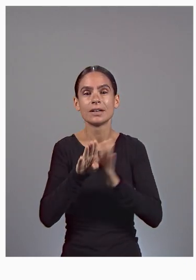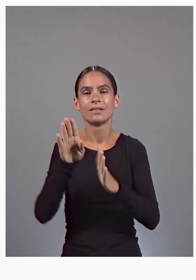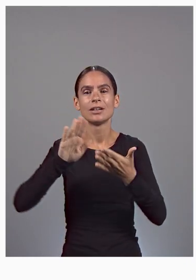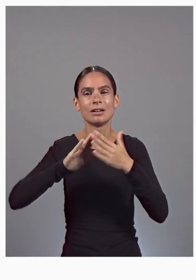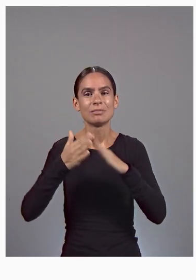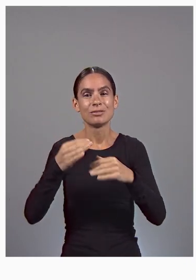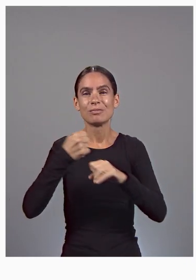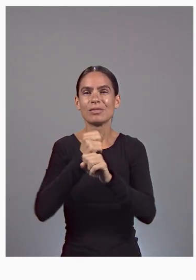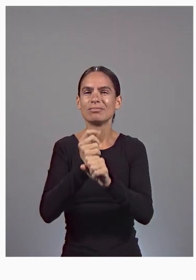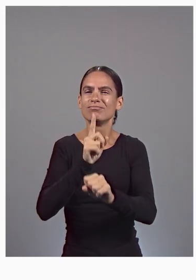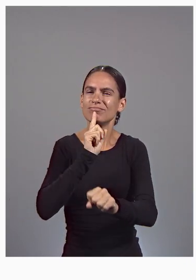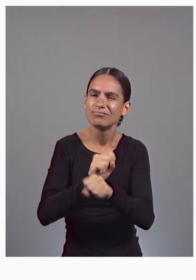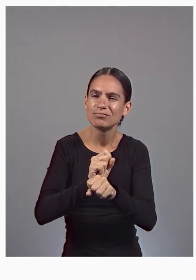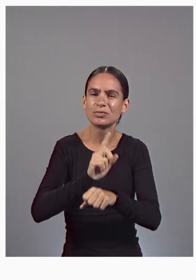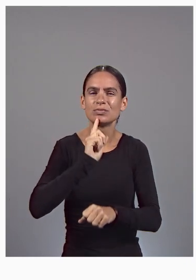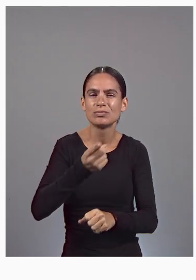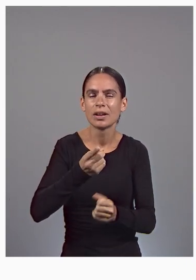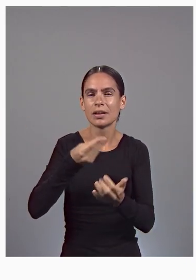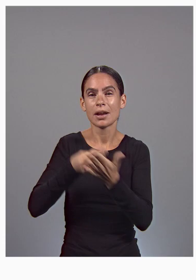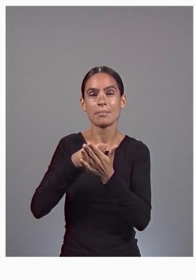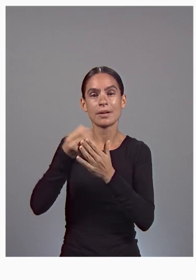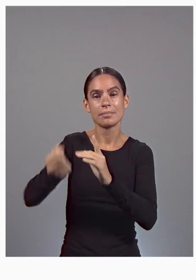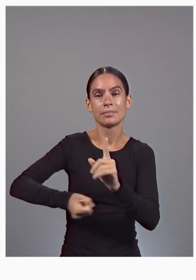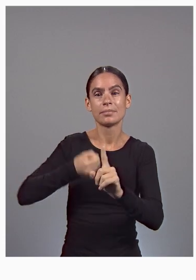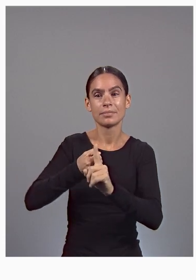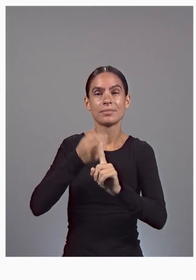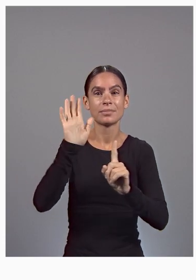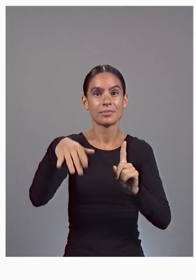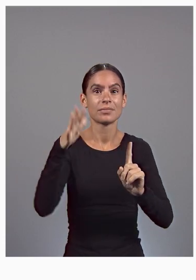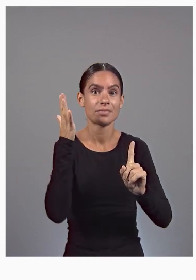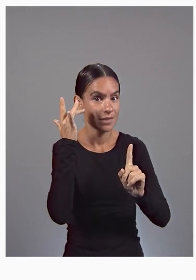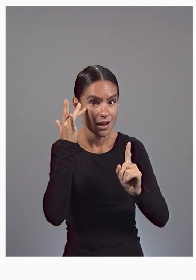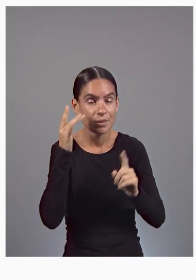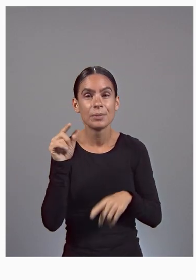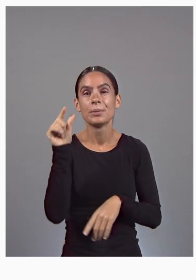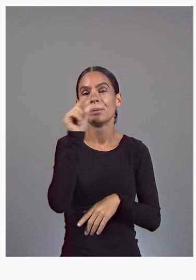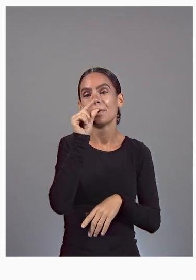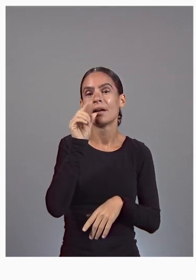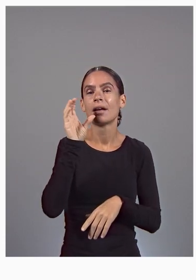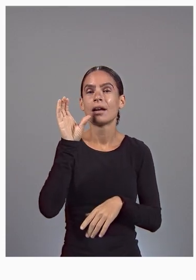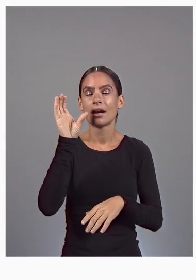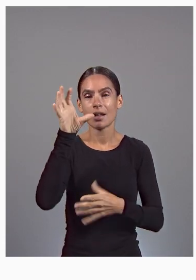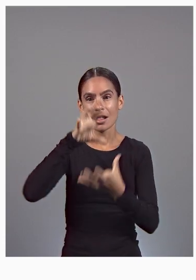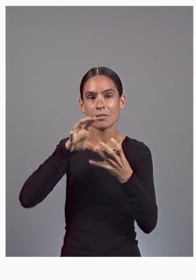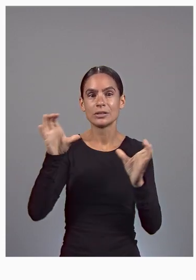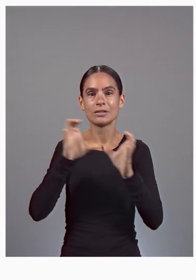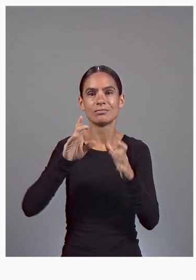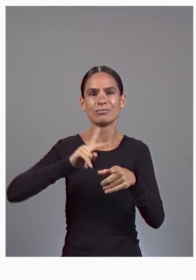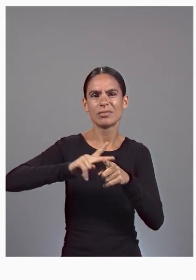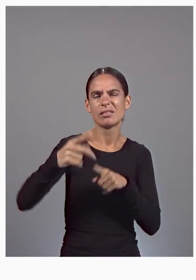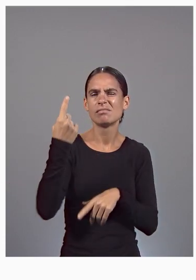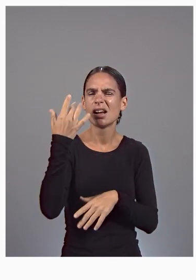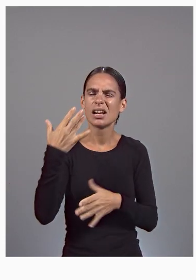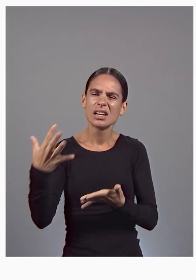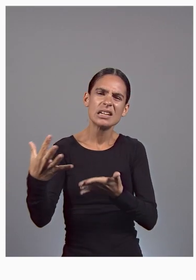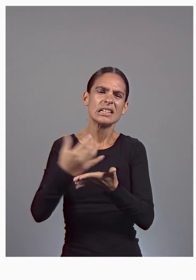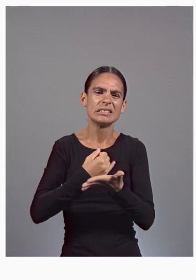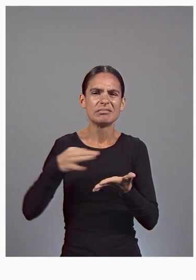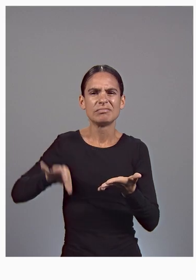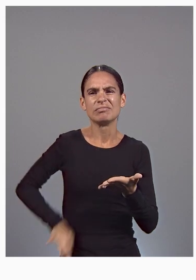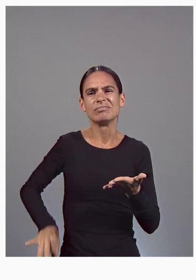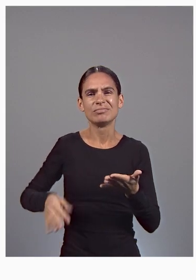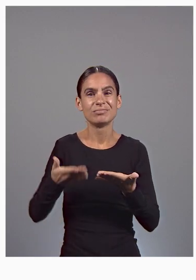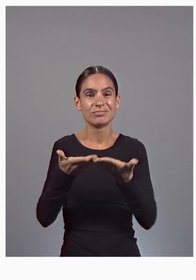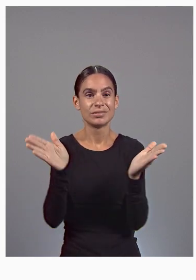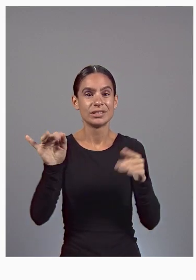true economic impact because Google Cloud certified professionals are some of the highest paid in the industry.